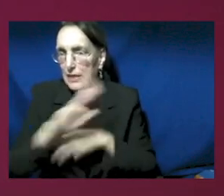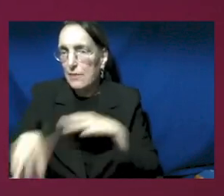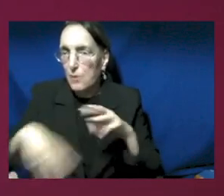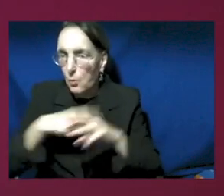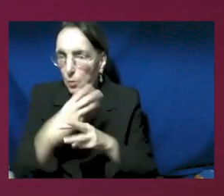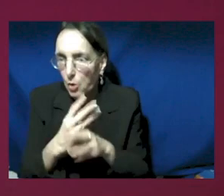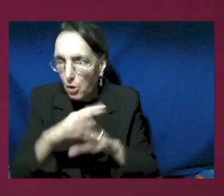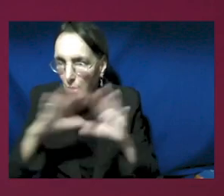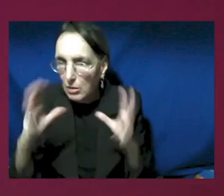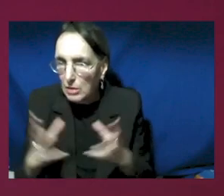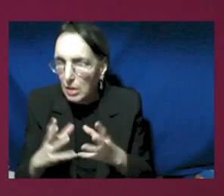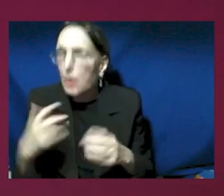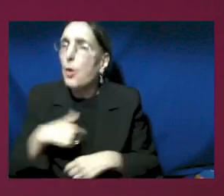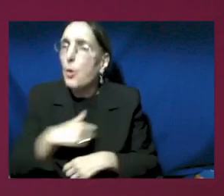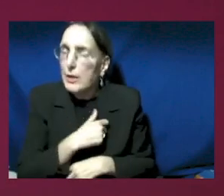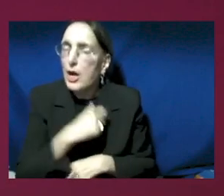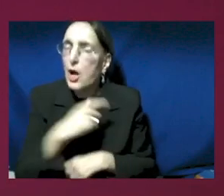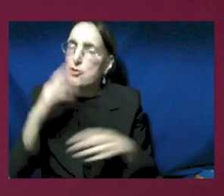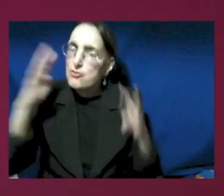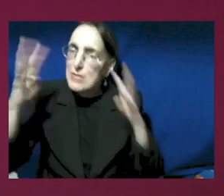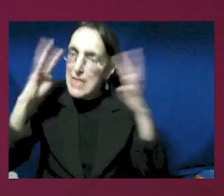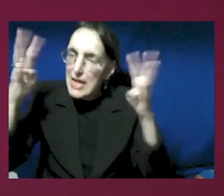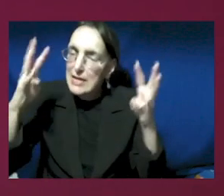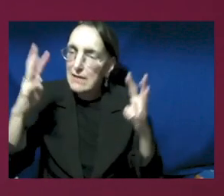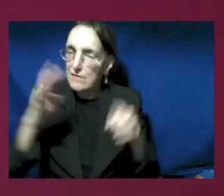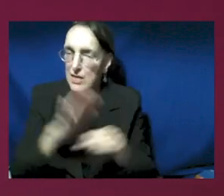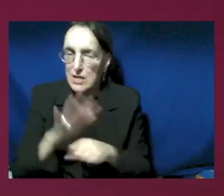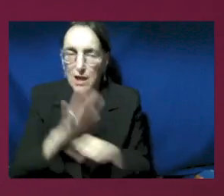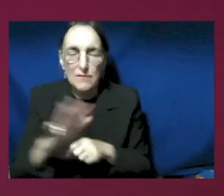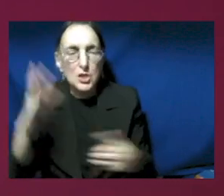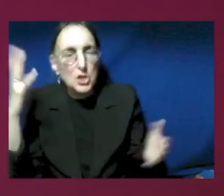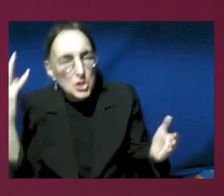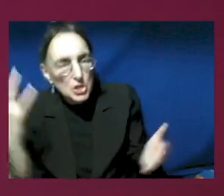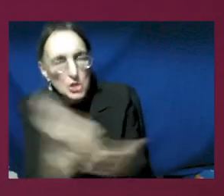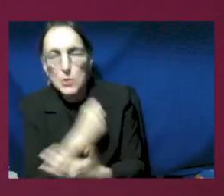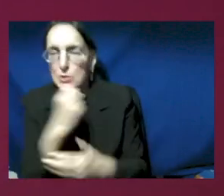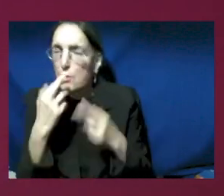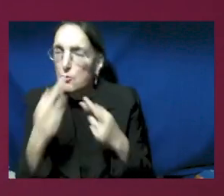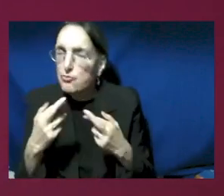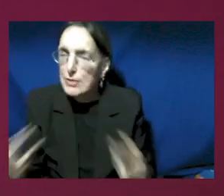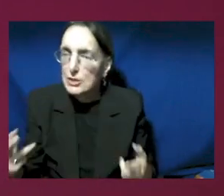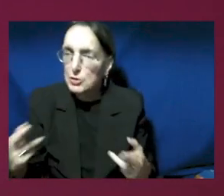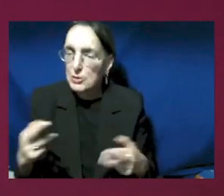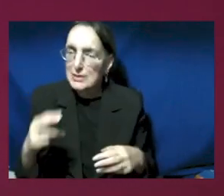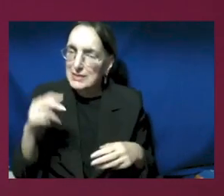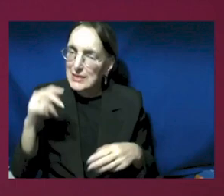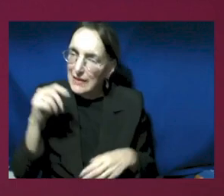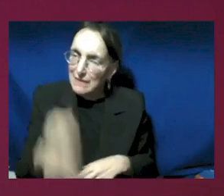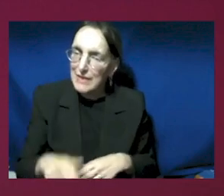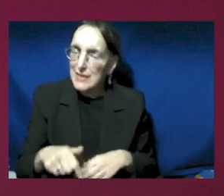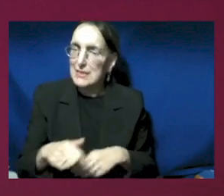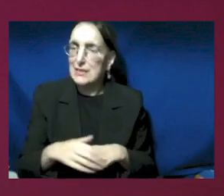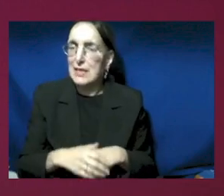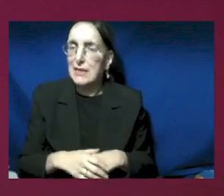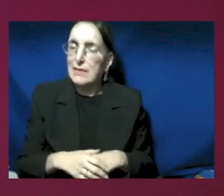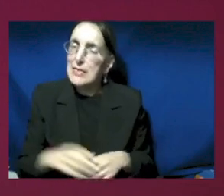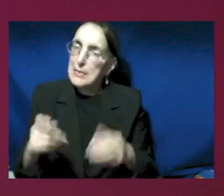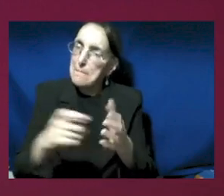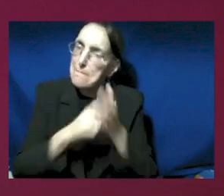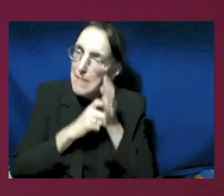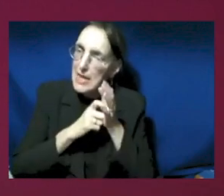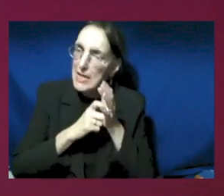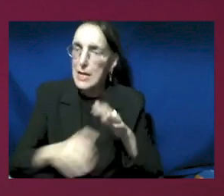to use the resources in this nation and demand that basic humanity